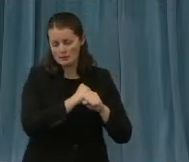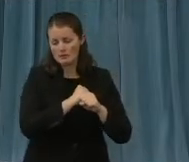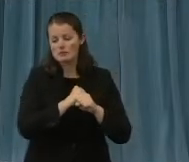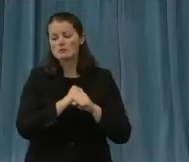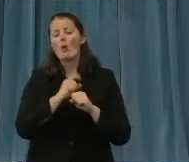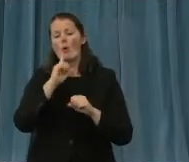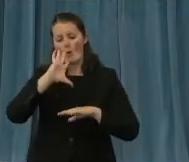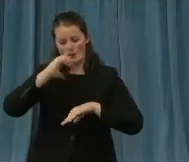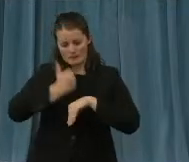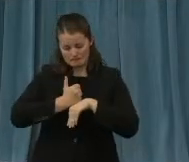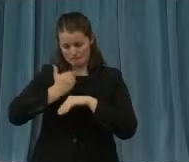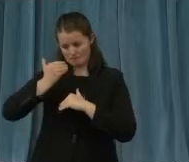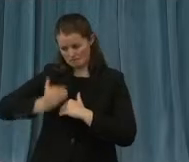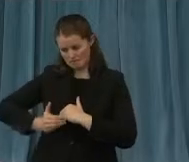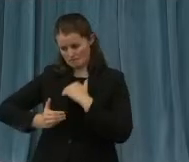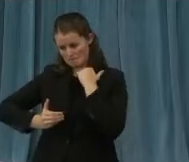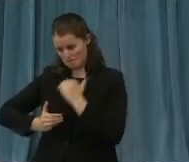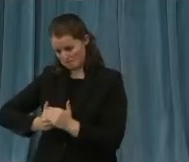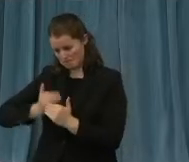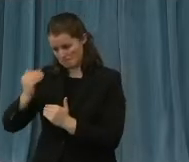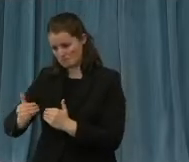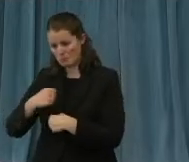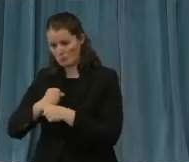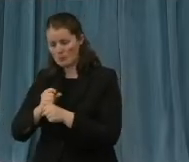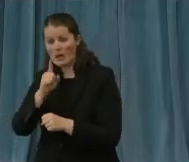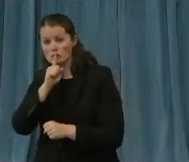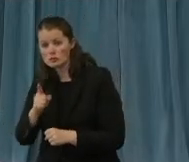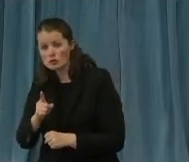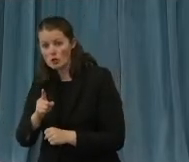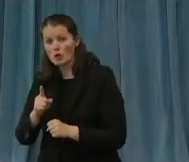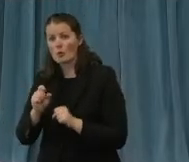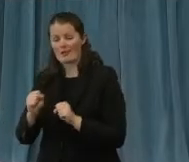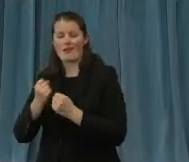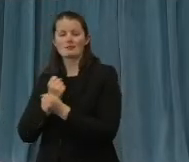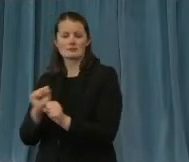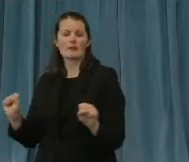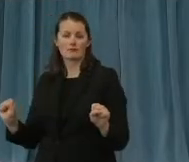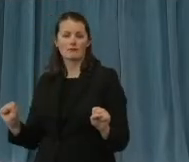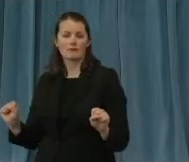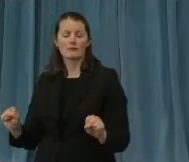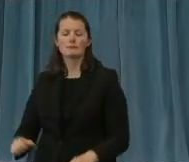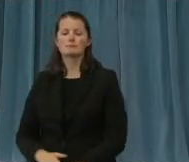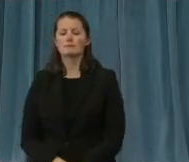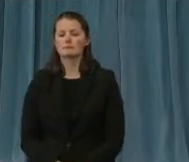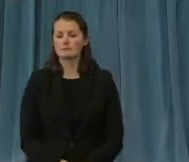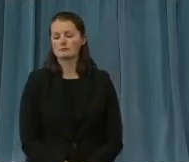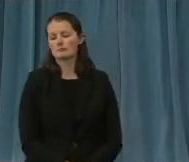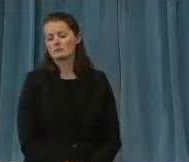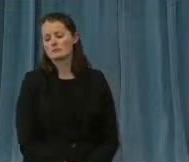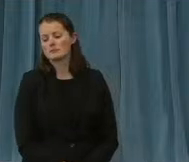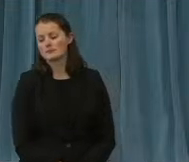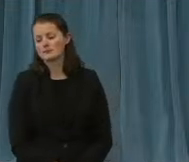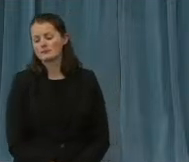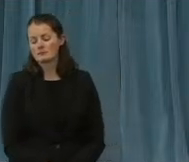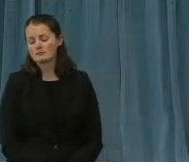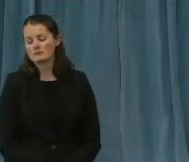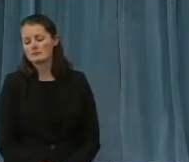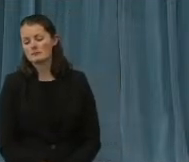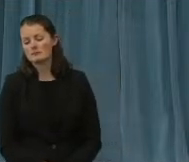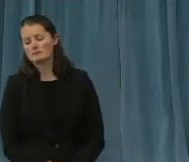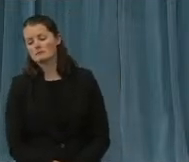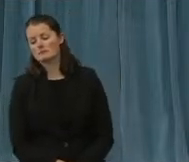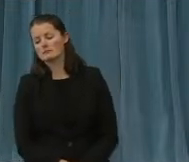residents and to welcome back tourists and visitors in a safe manner. I am proud of our hotel resort